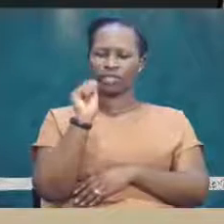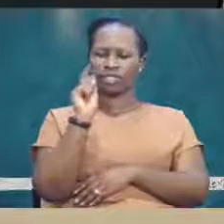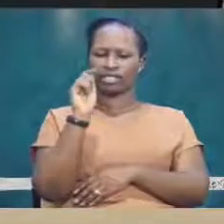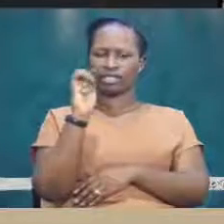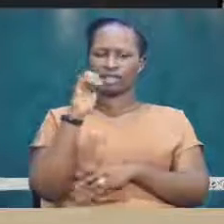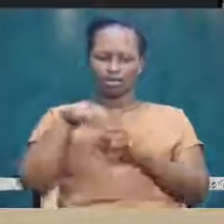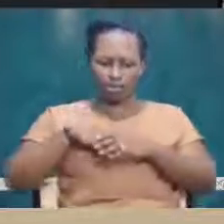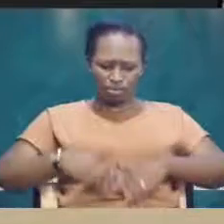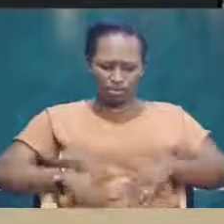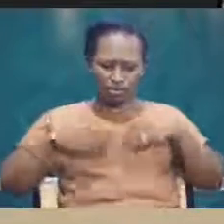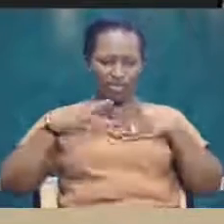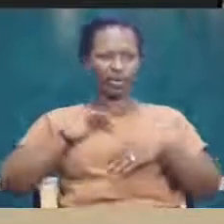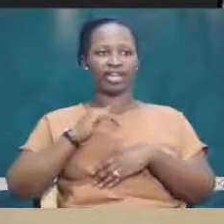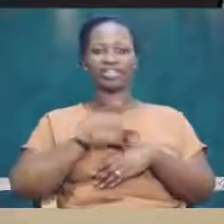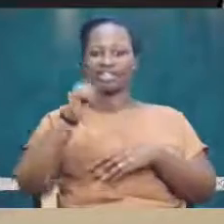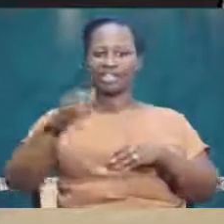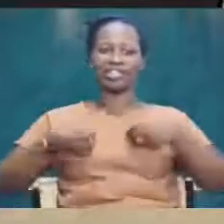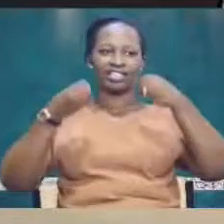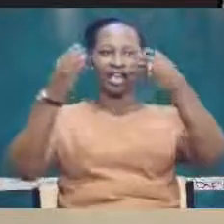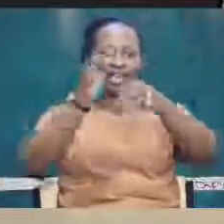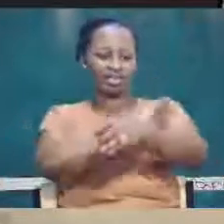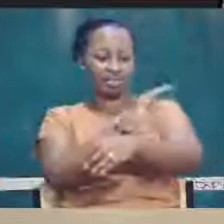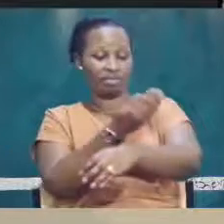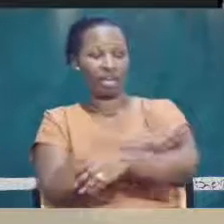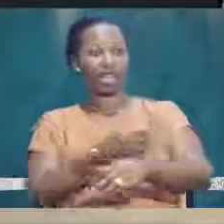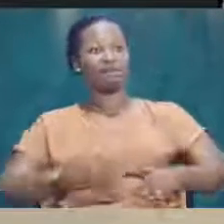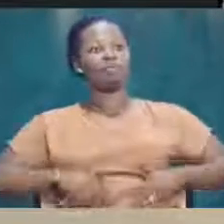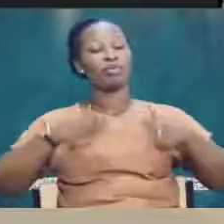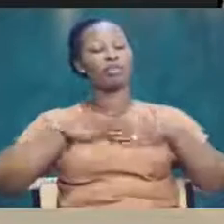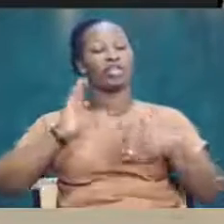Carbohydrates provide energy to our body.